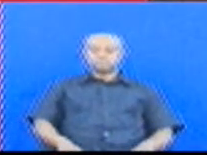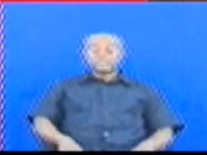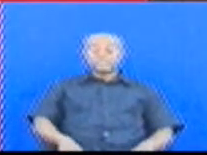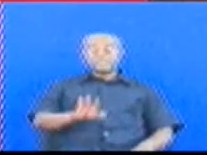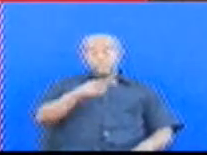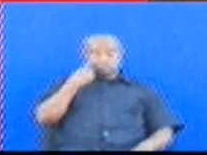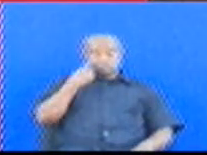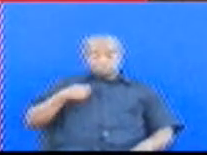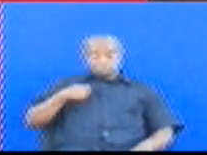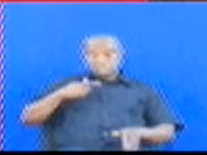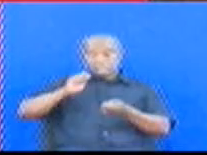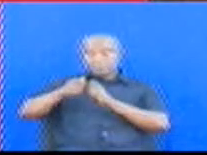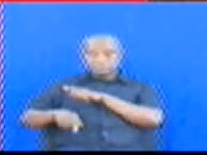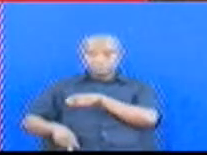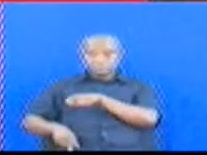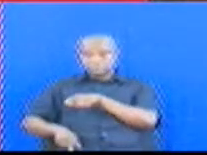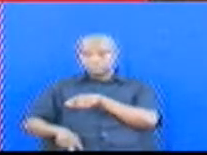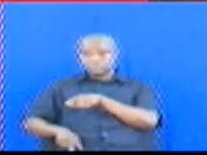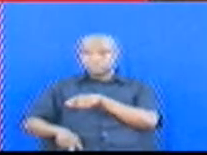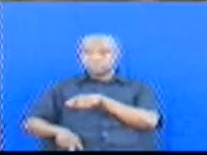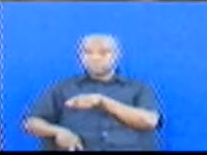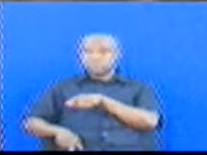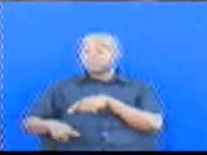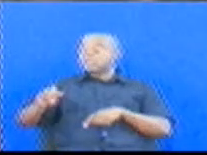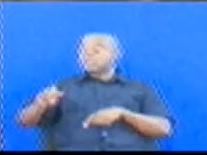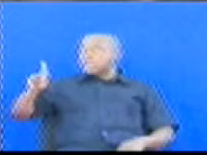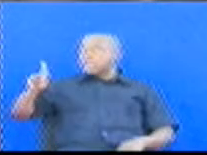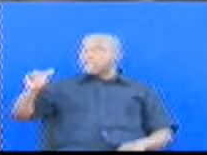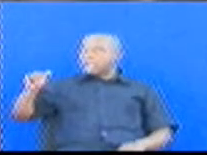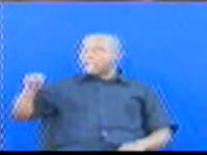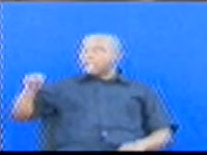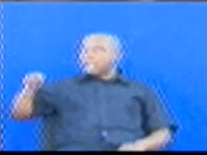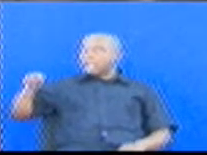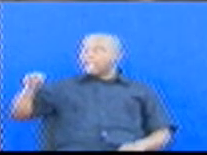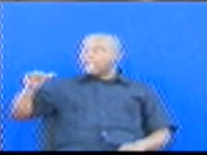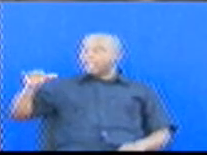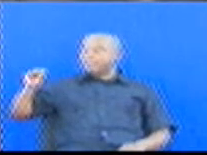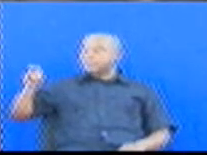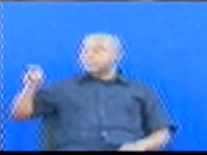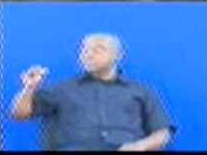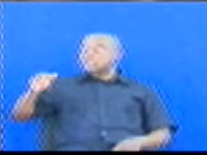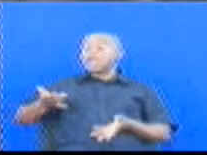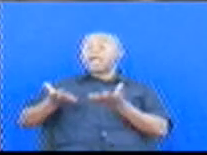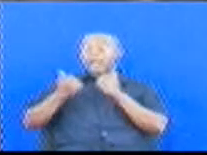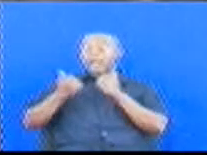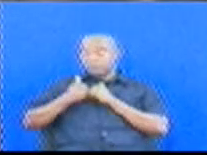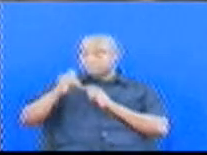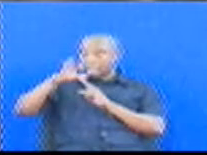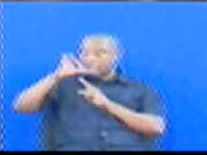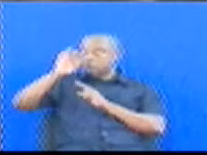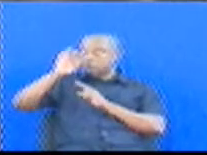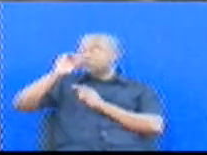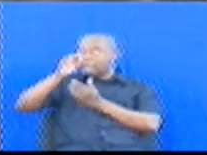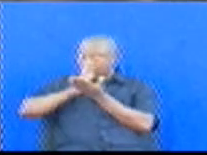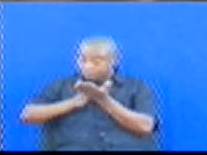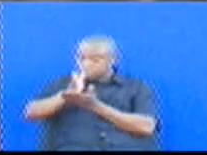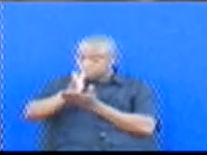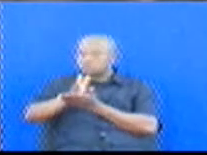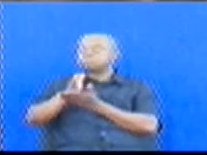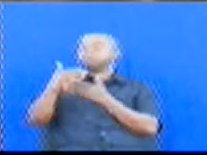marekebisho, upon approval by the president. The commission may upon approval by the